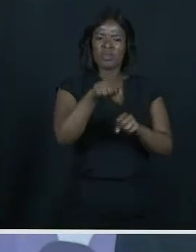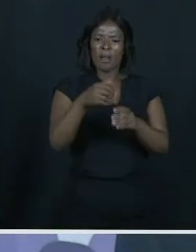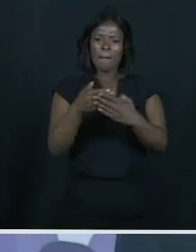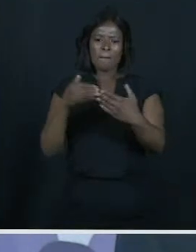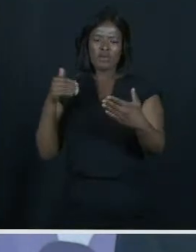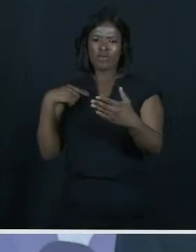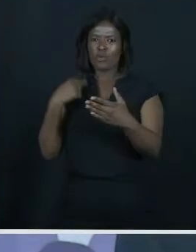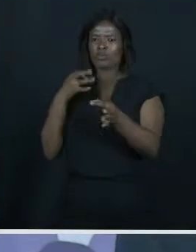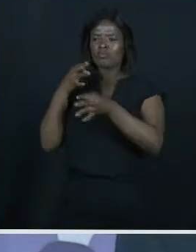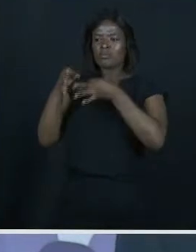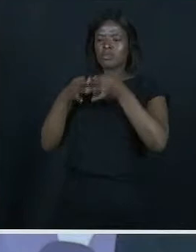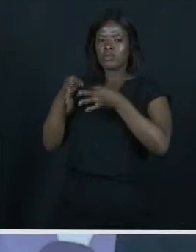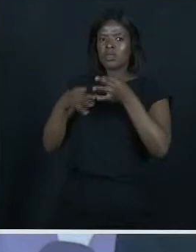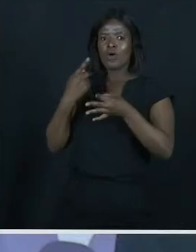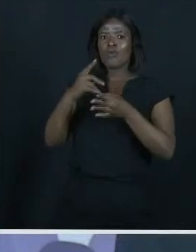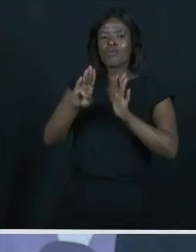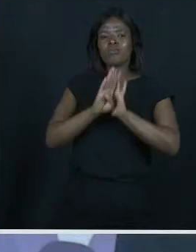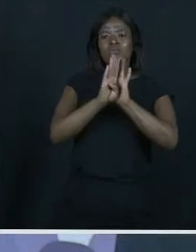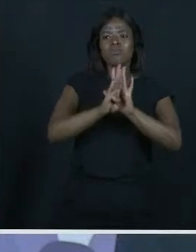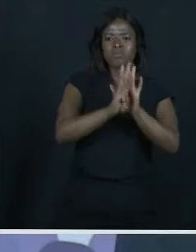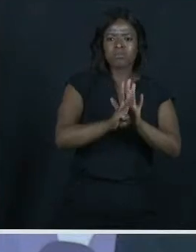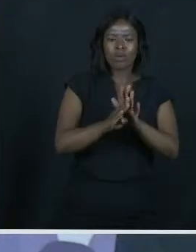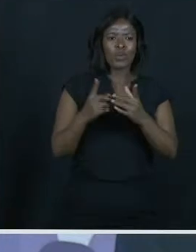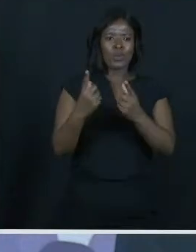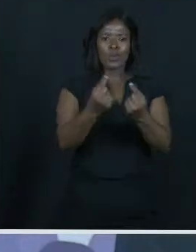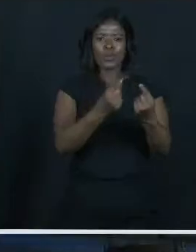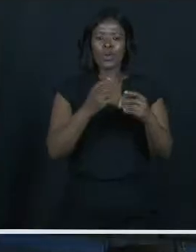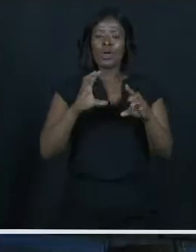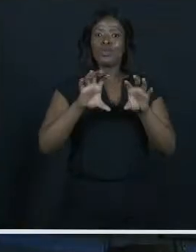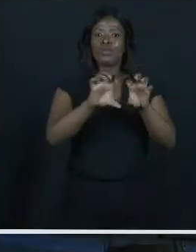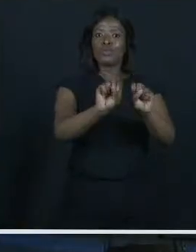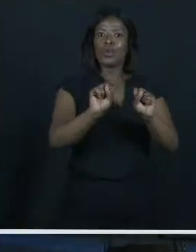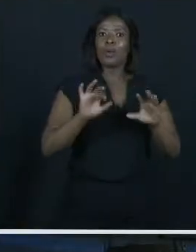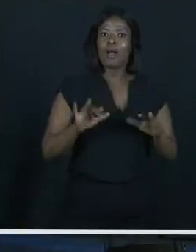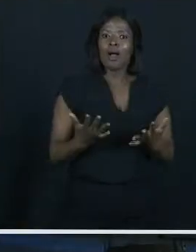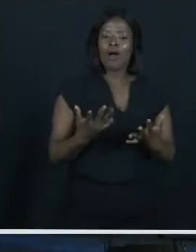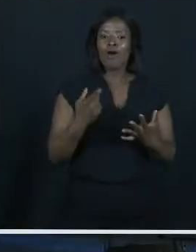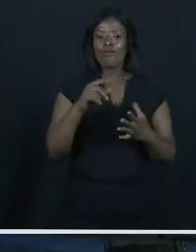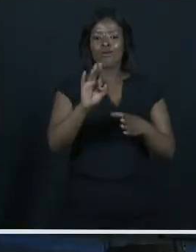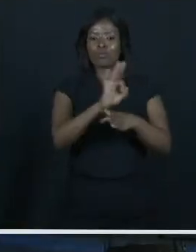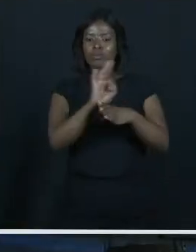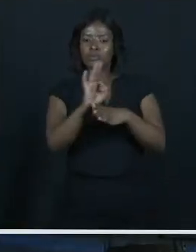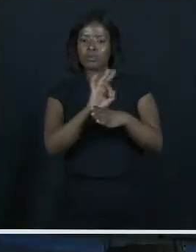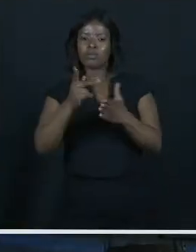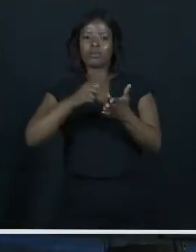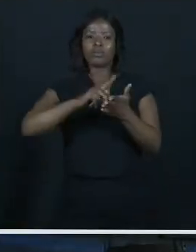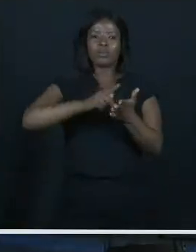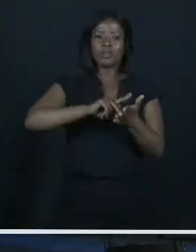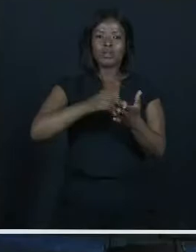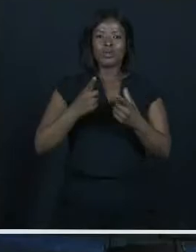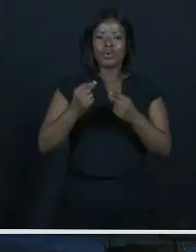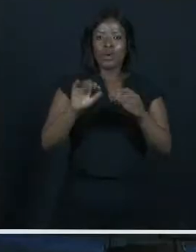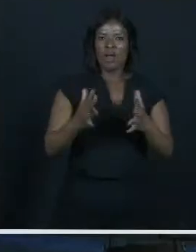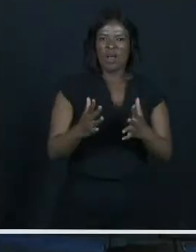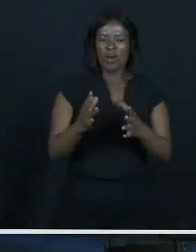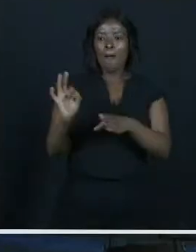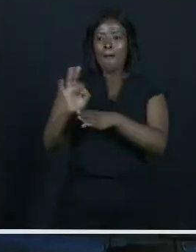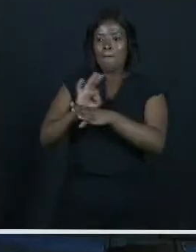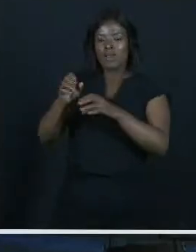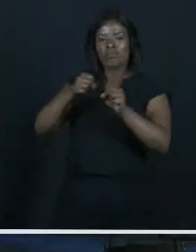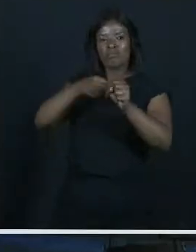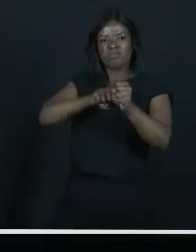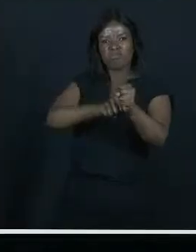Integrated Crime and Violence Prevention Strategy, the National Strategic Plan for HIV, TB, and STI, and